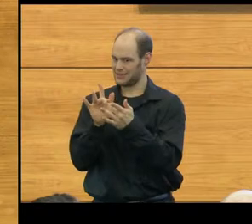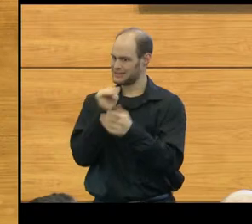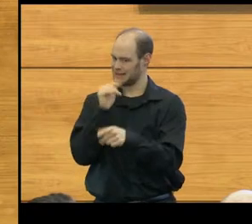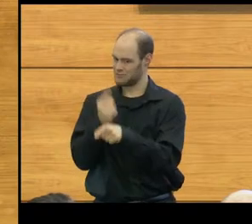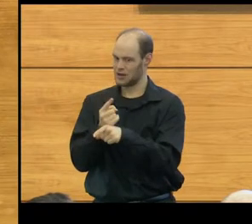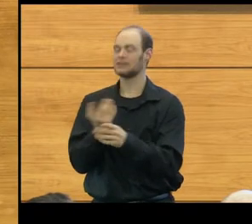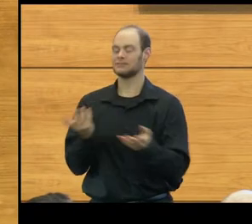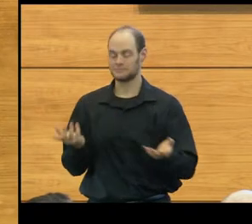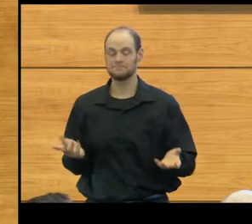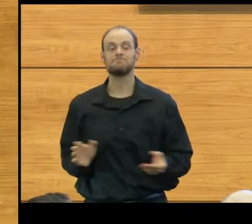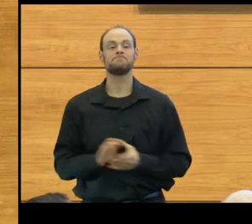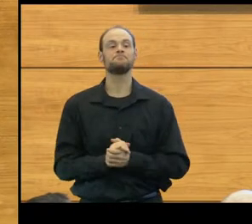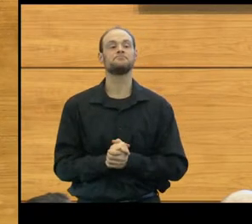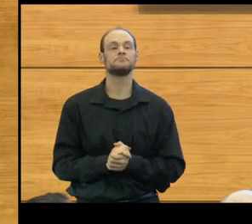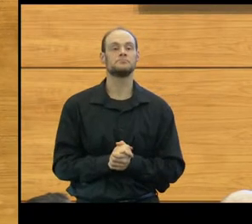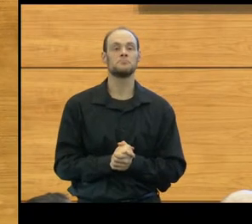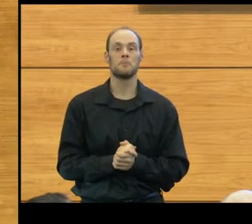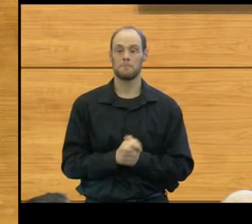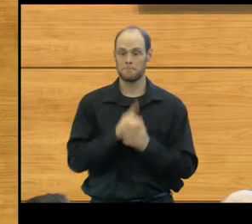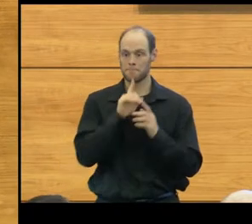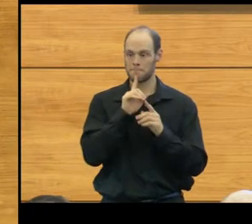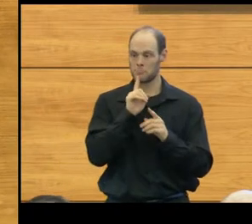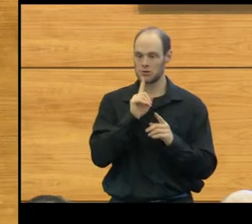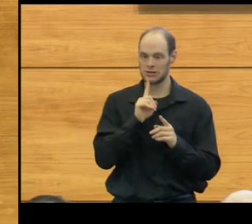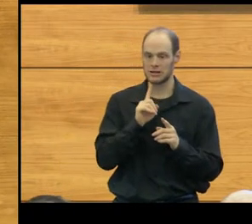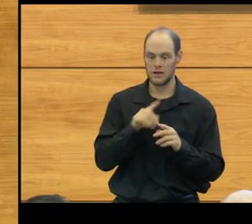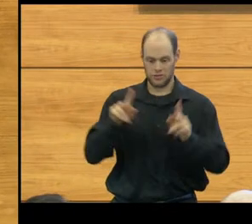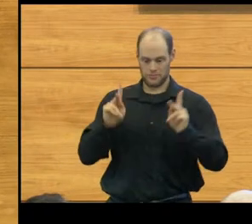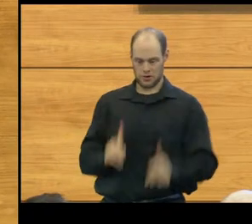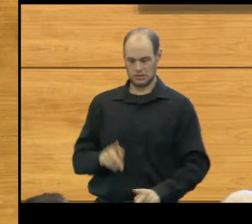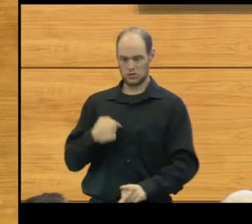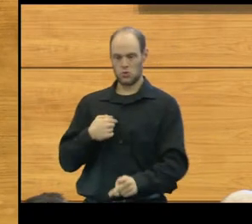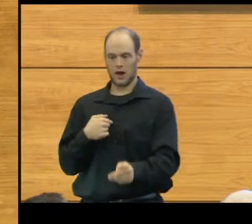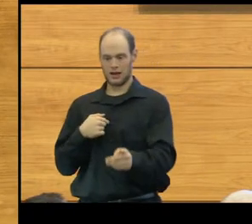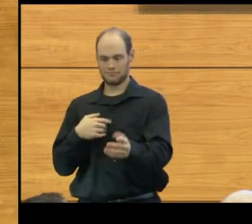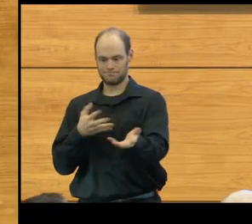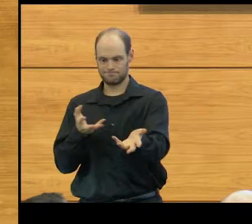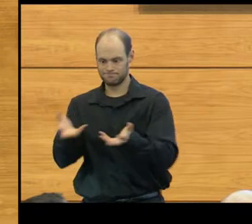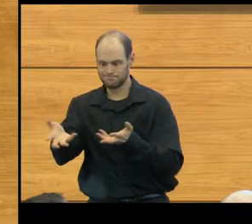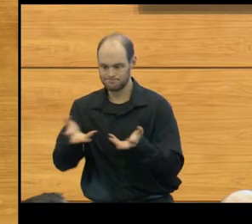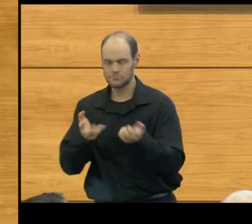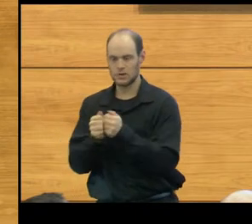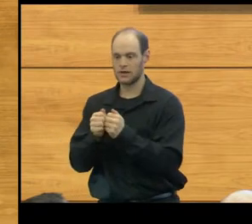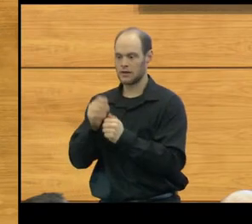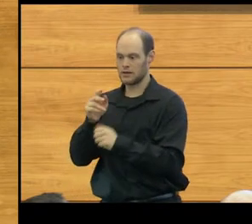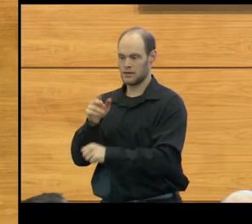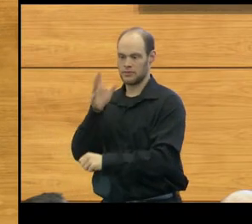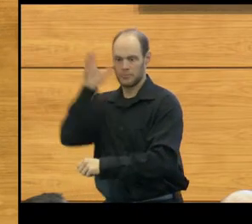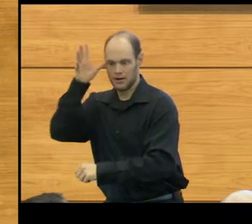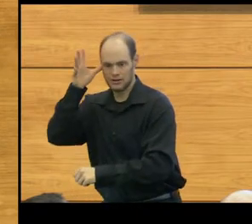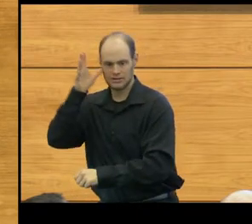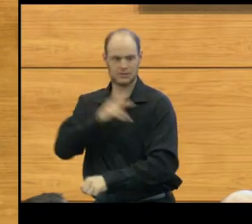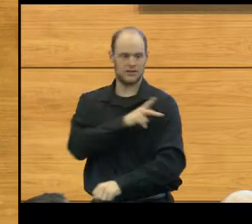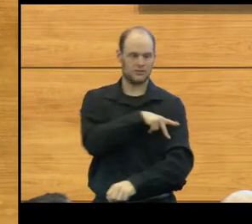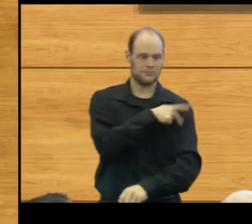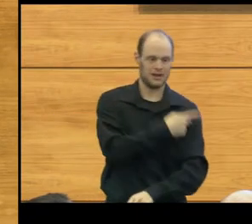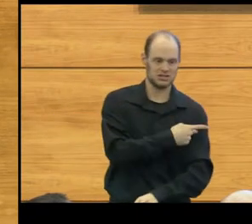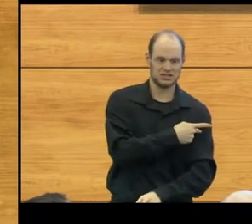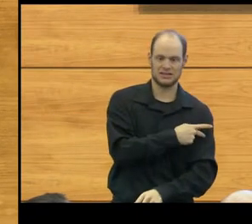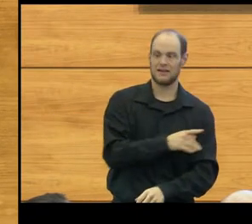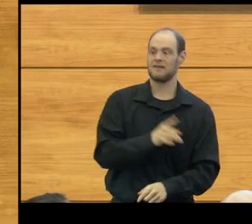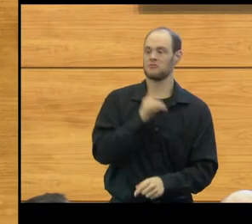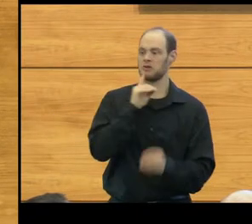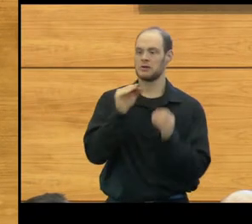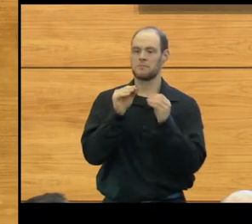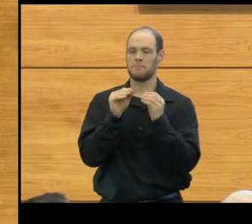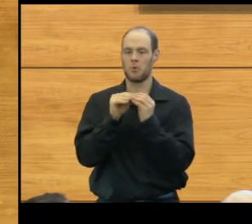that the consumer that I'm talking to now, the parent, the patient, is very much